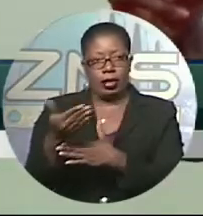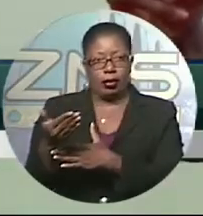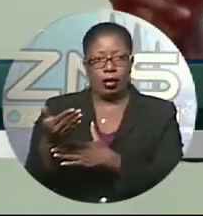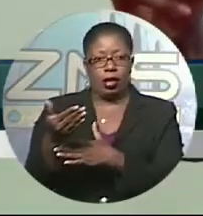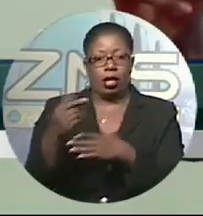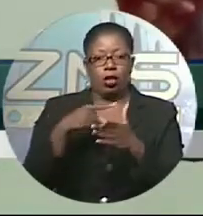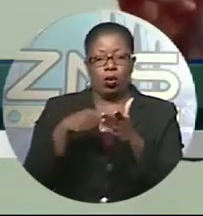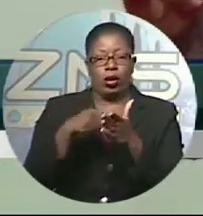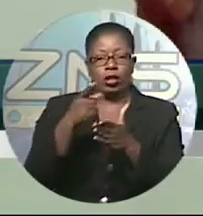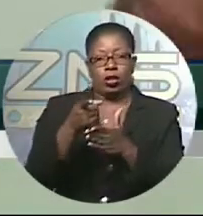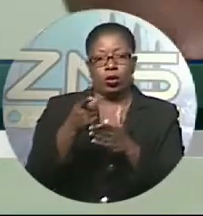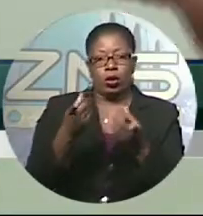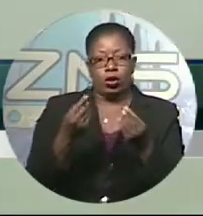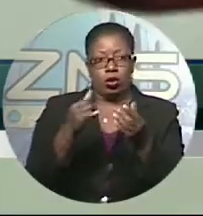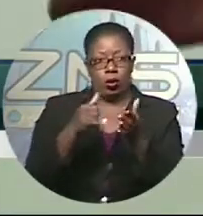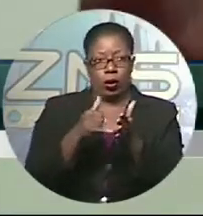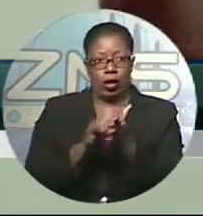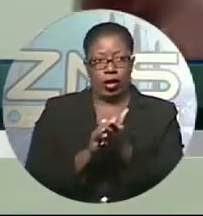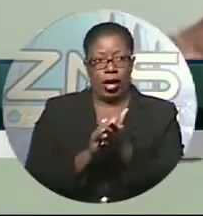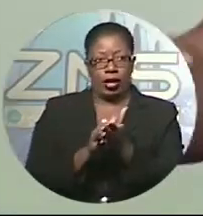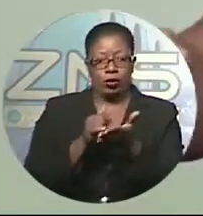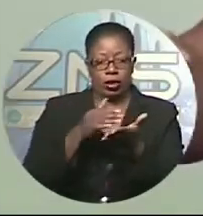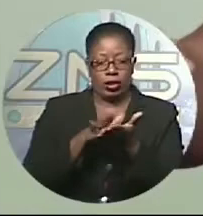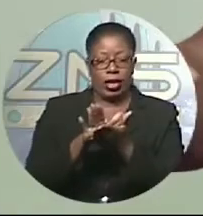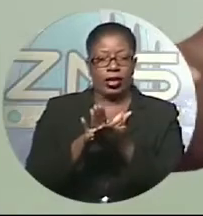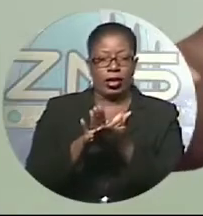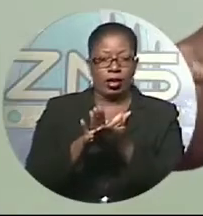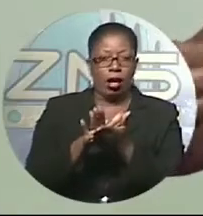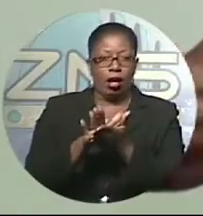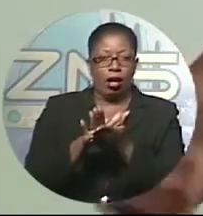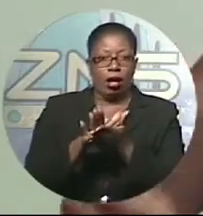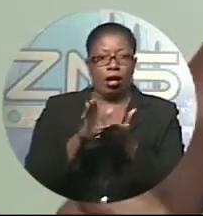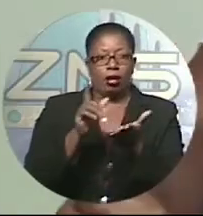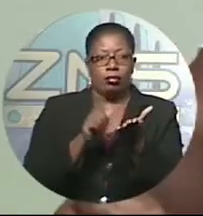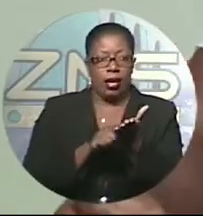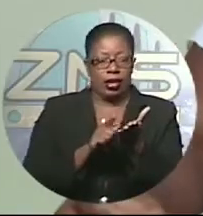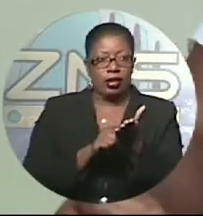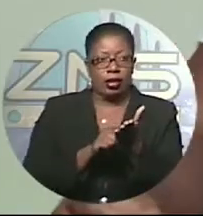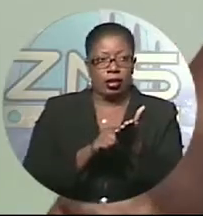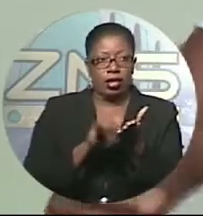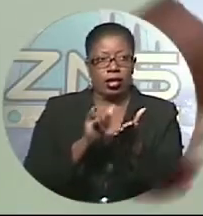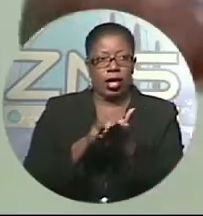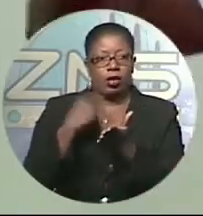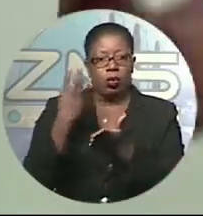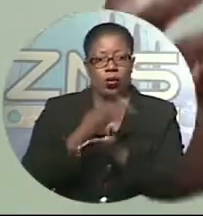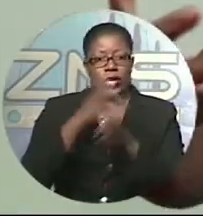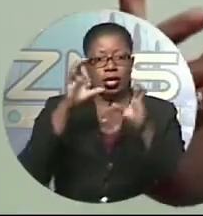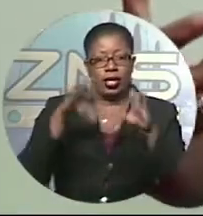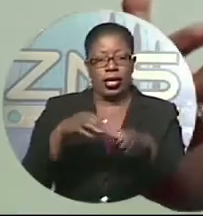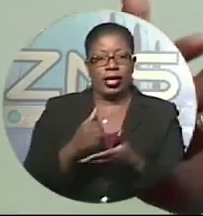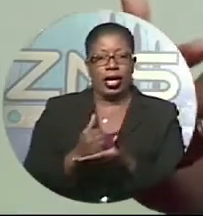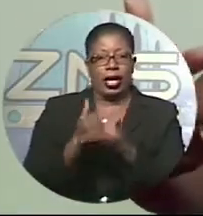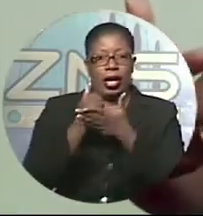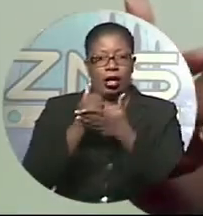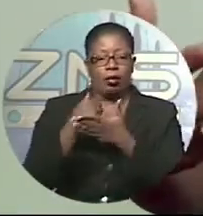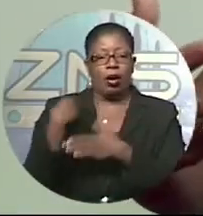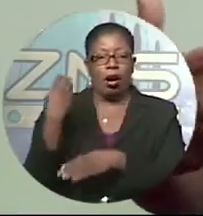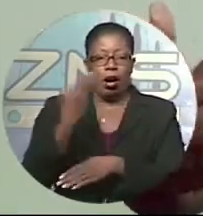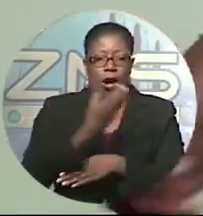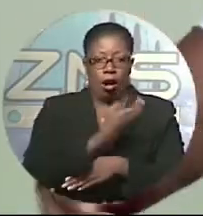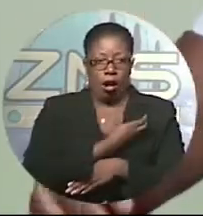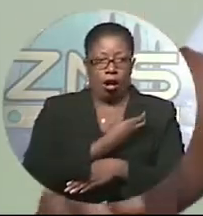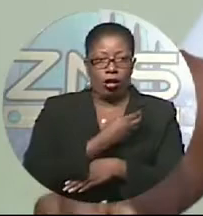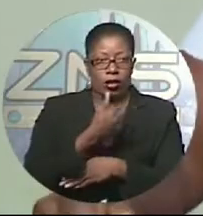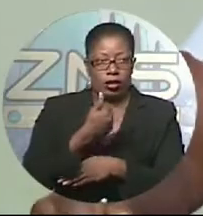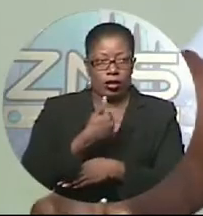that, we are sending a message so that we can help ourselves